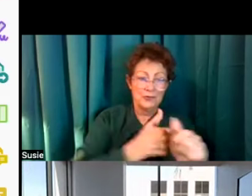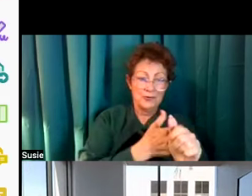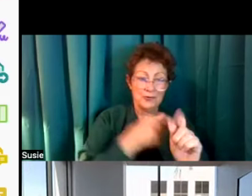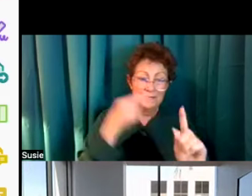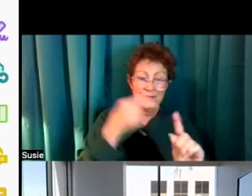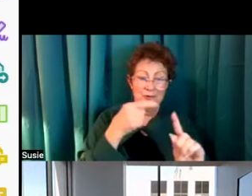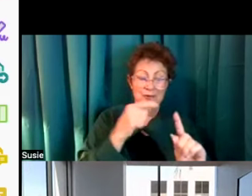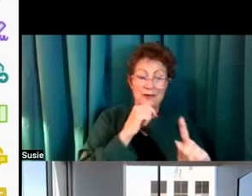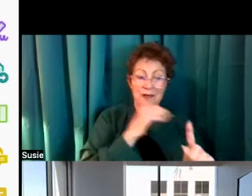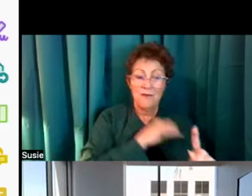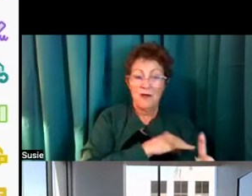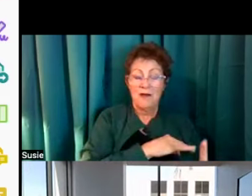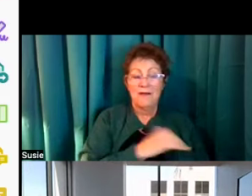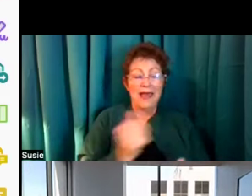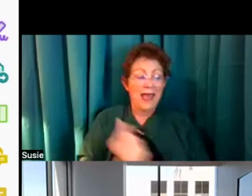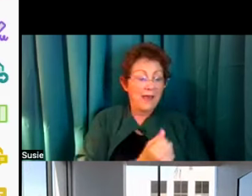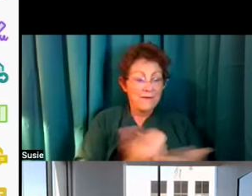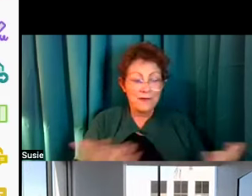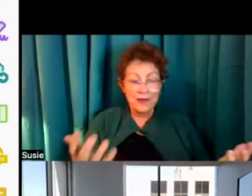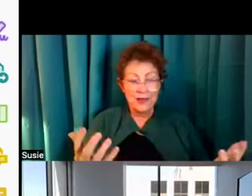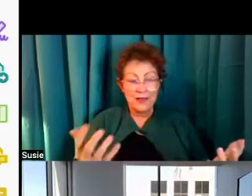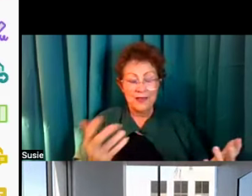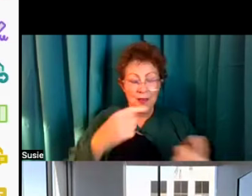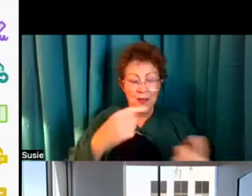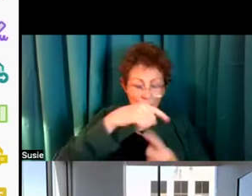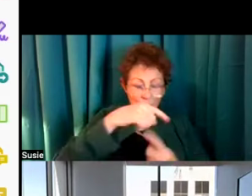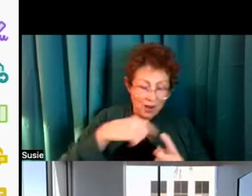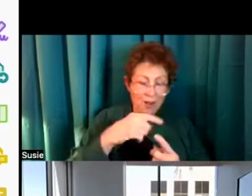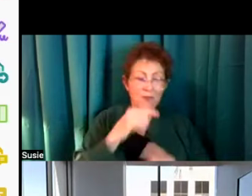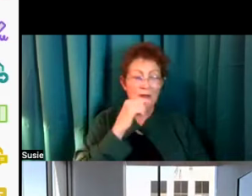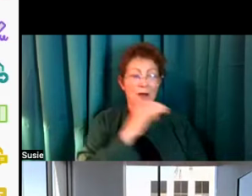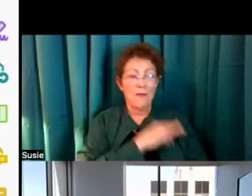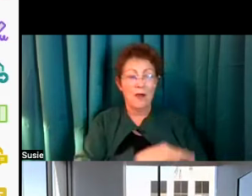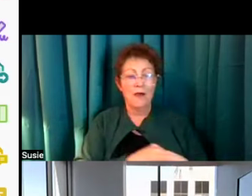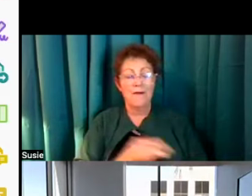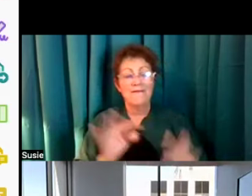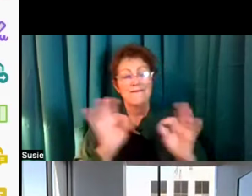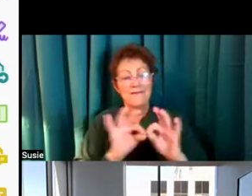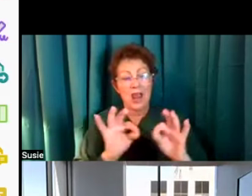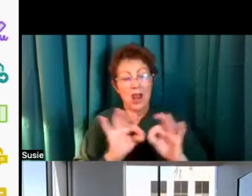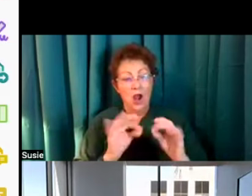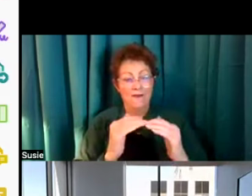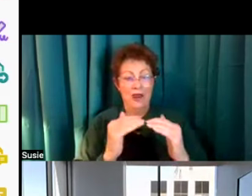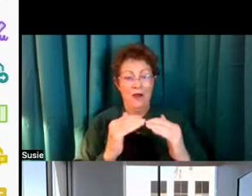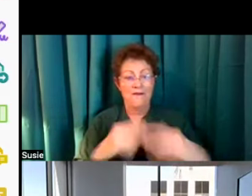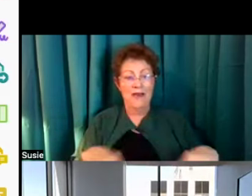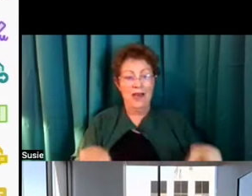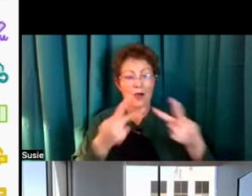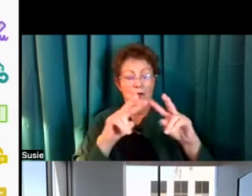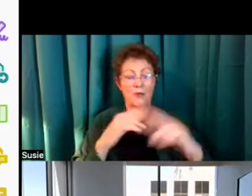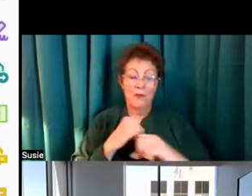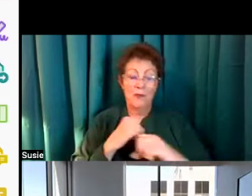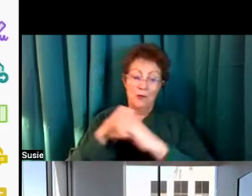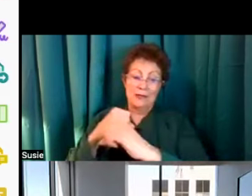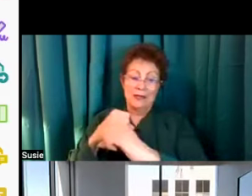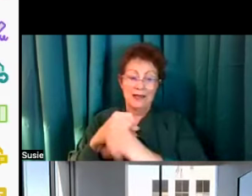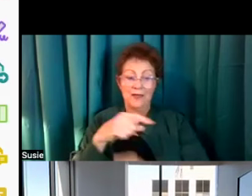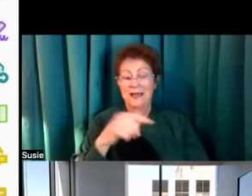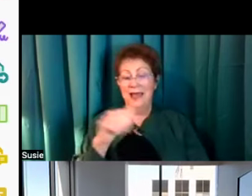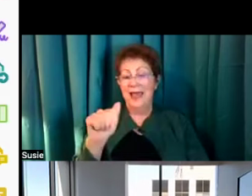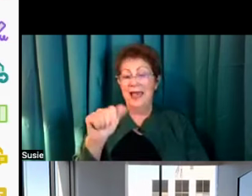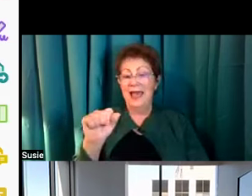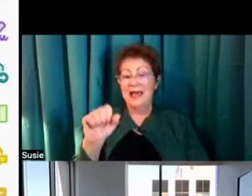And so everything around making sure the nonprofit is getting fair value is to protect the fact that these are assets